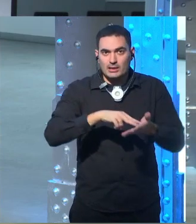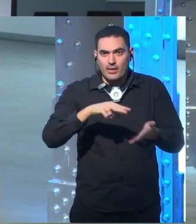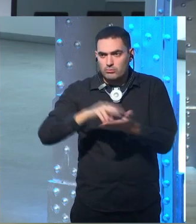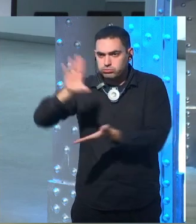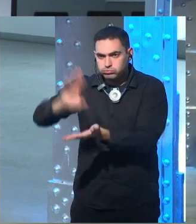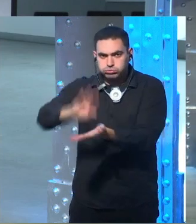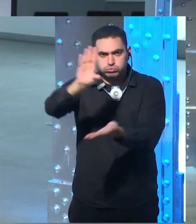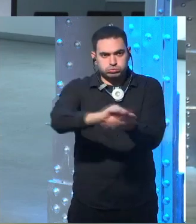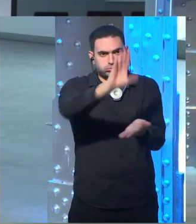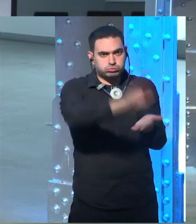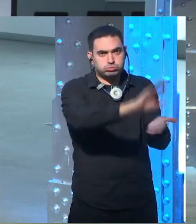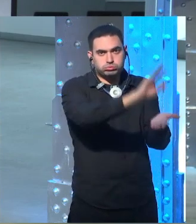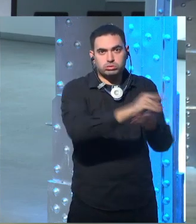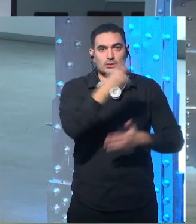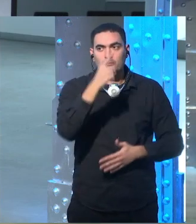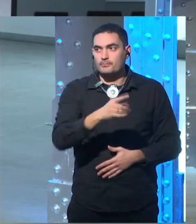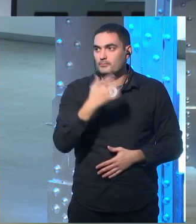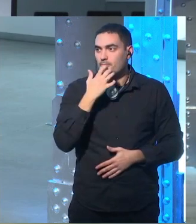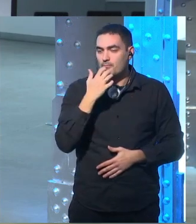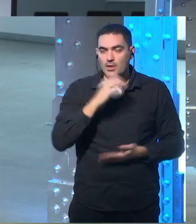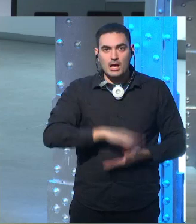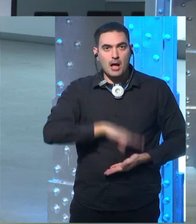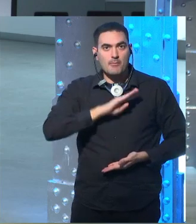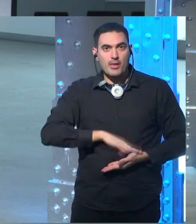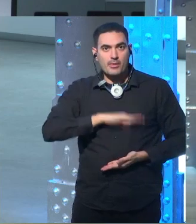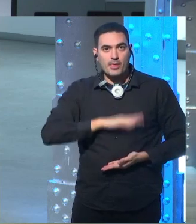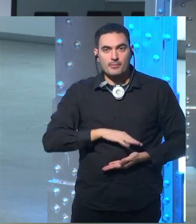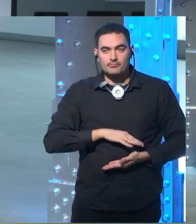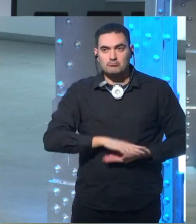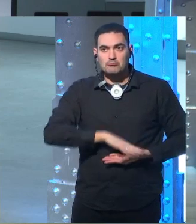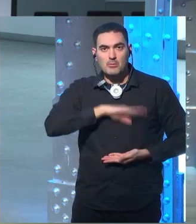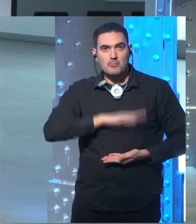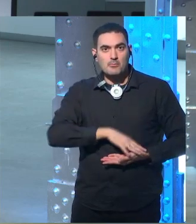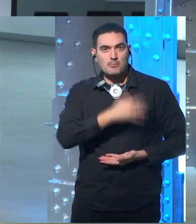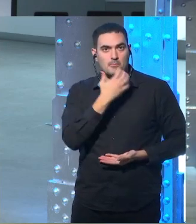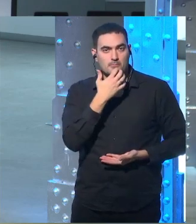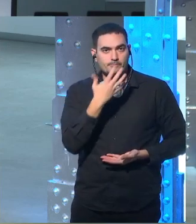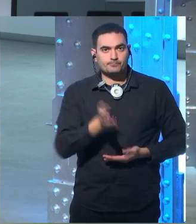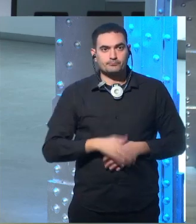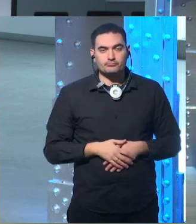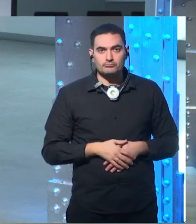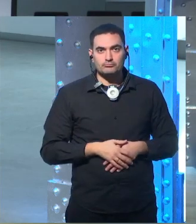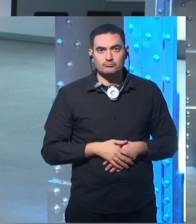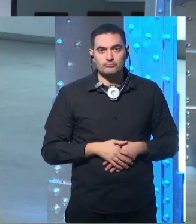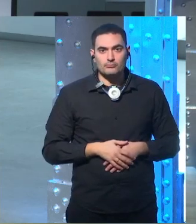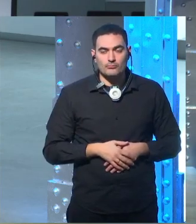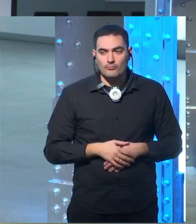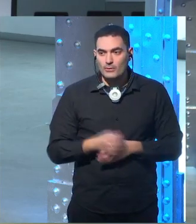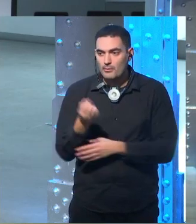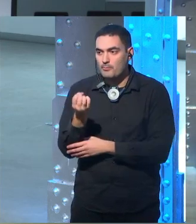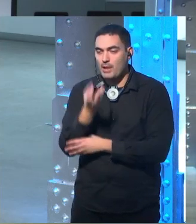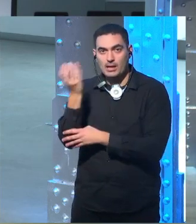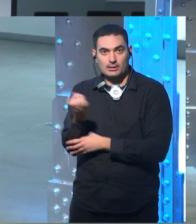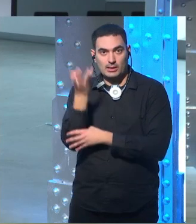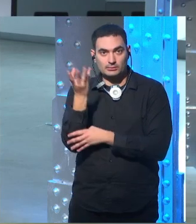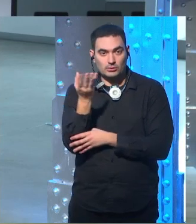distinguishing plants from other buckets that are dirty and need to be clean. These are extraordinarily easy things